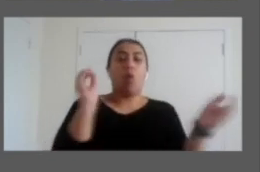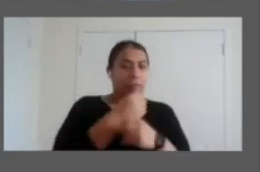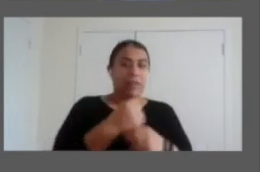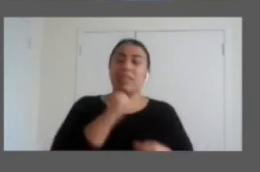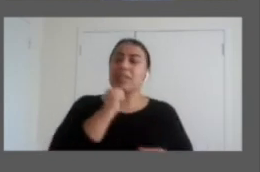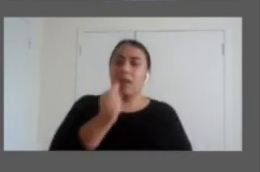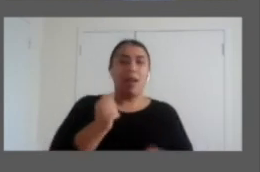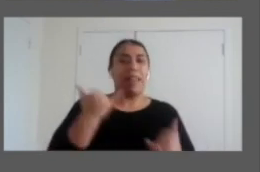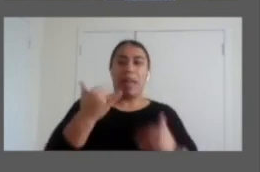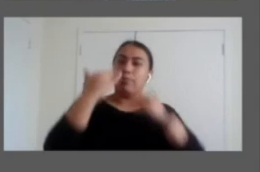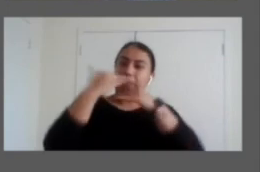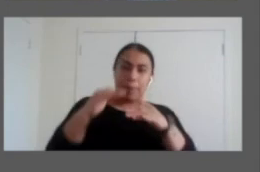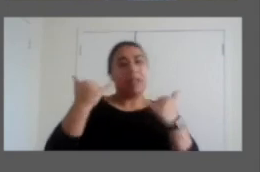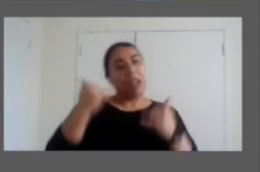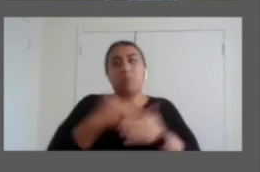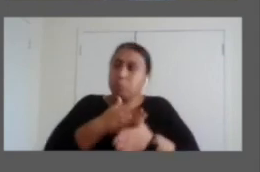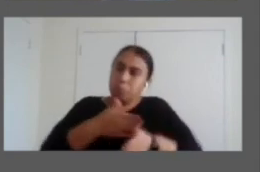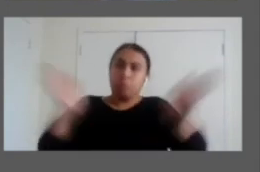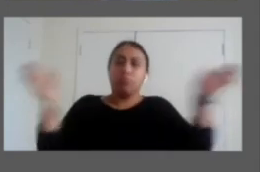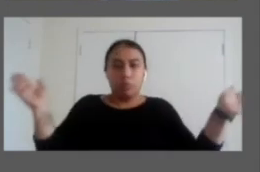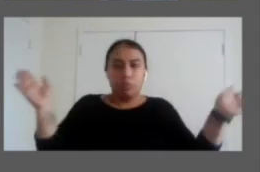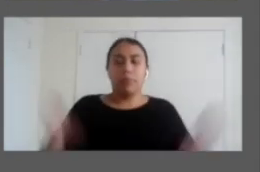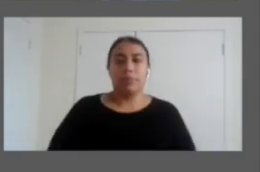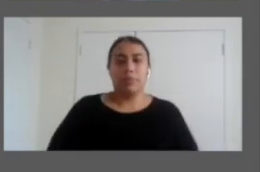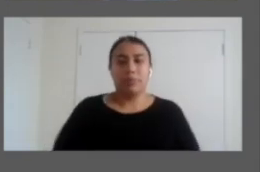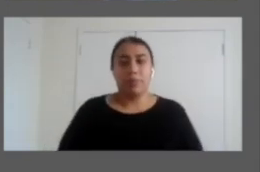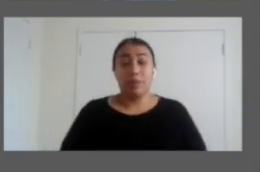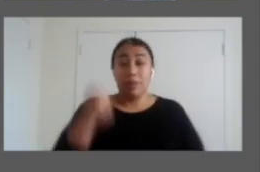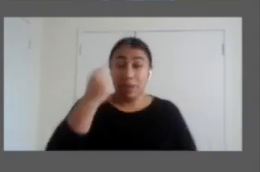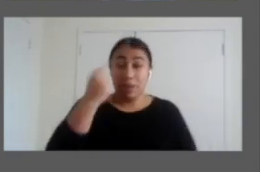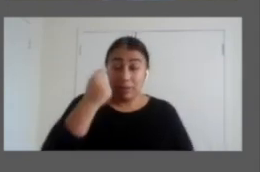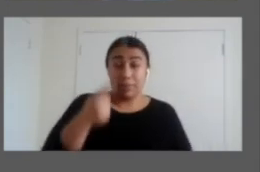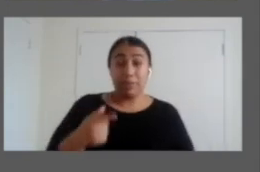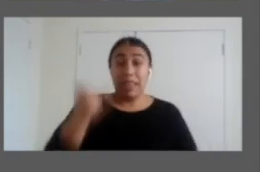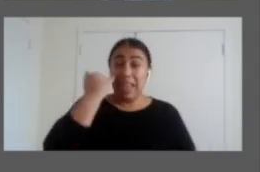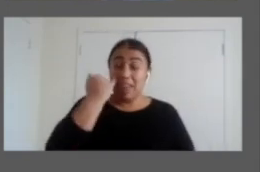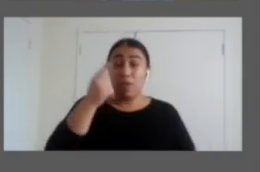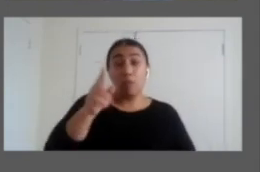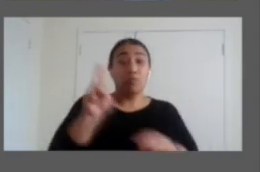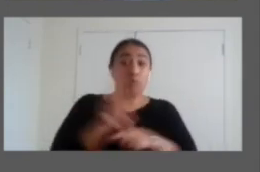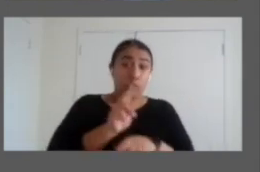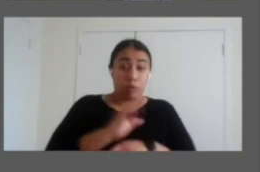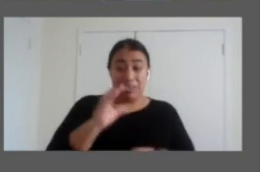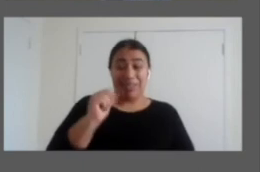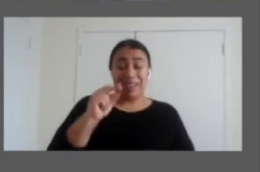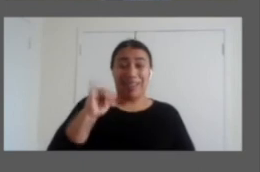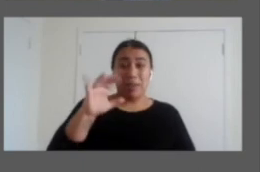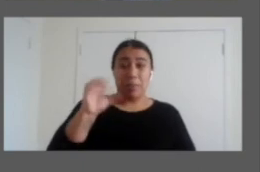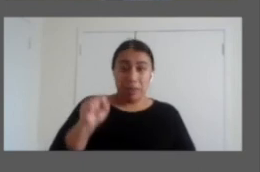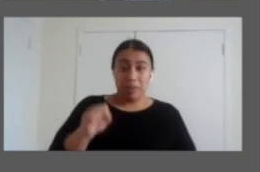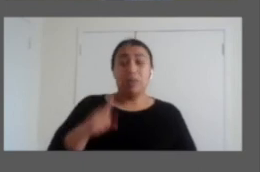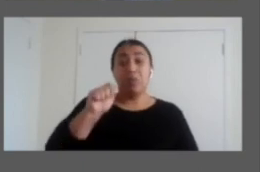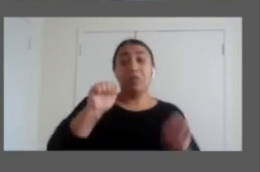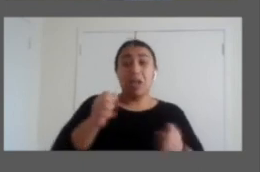cannabis or cannabis without a prescription. Since the Cannabis Act came into effect on October 17,